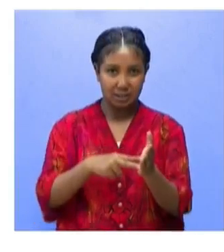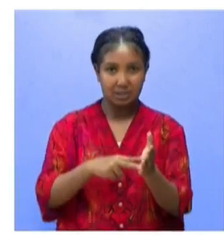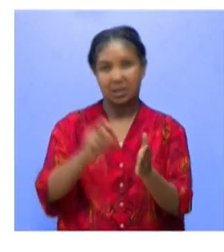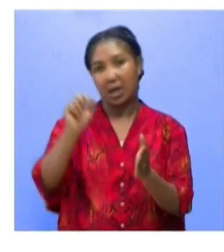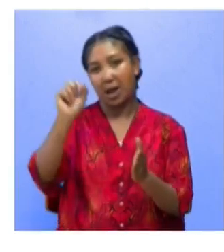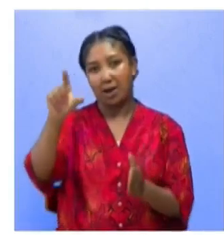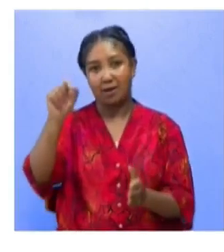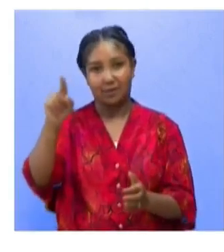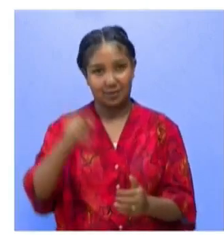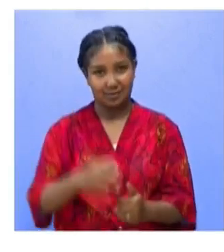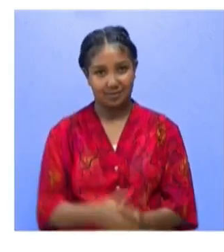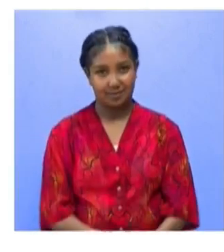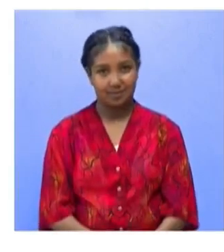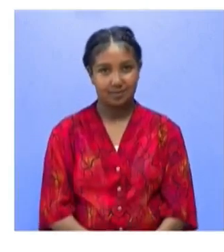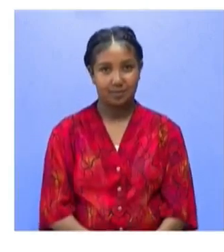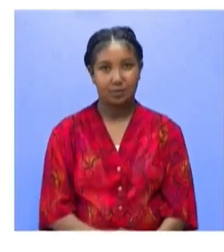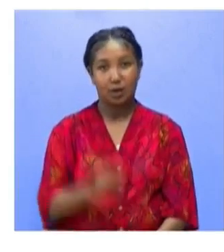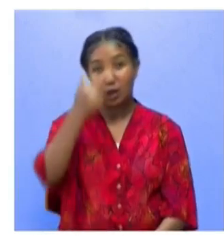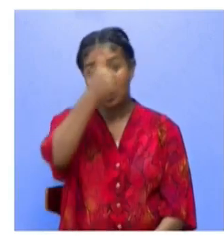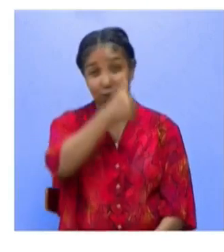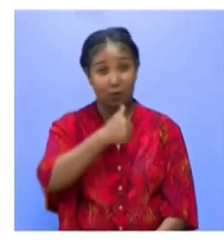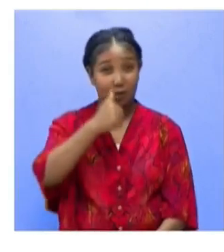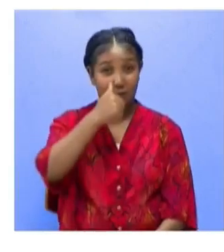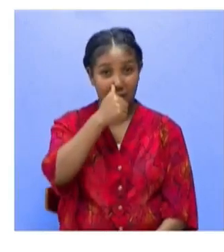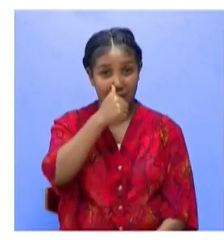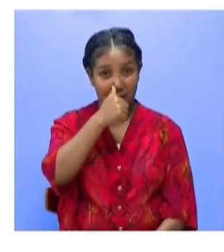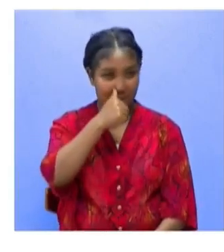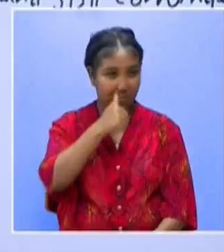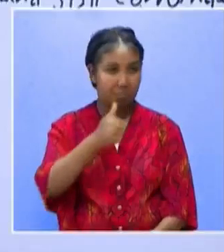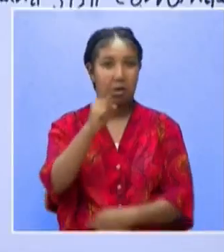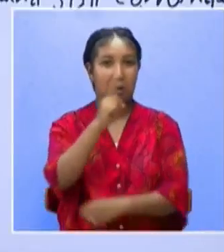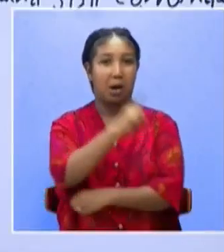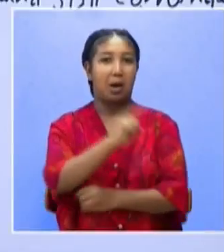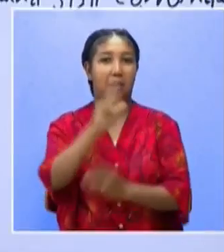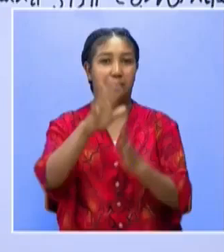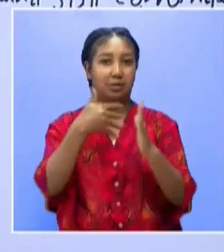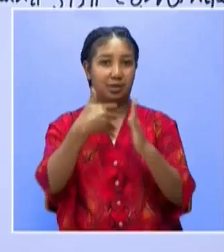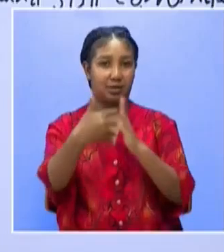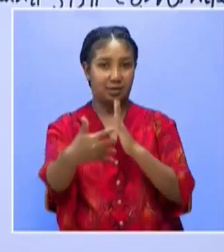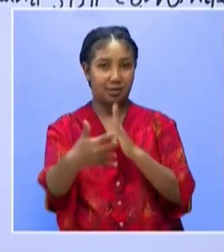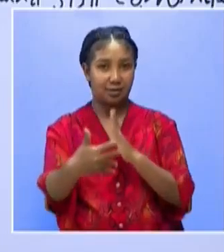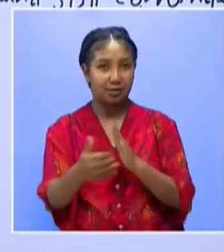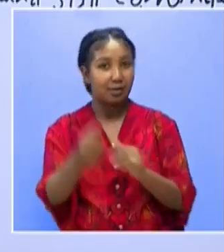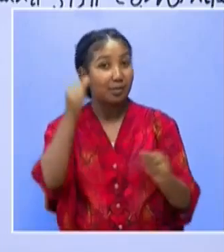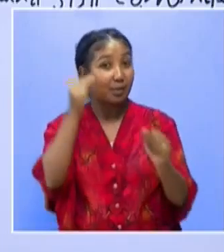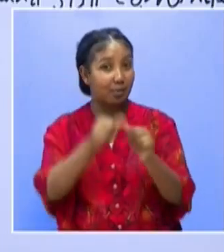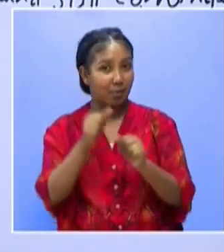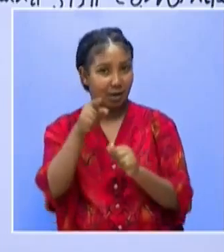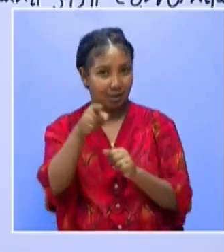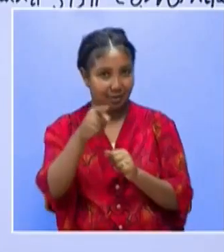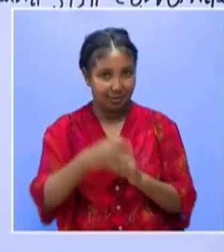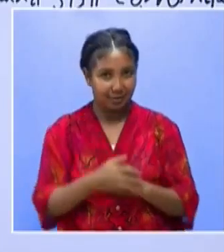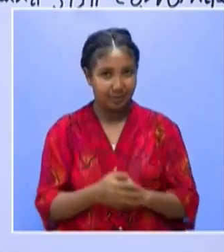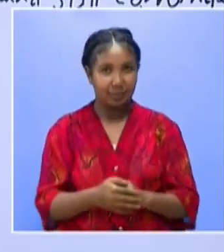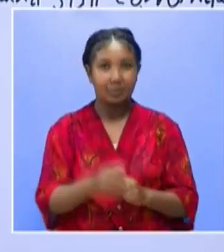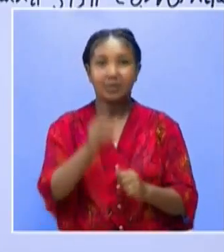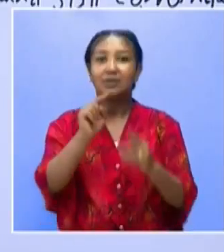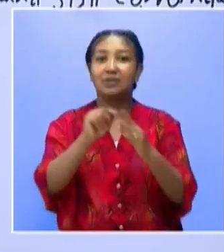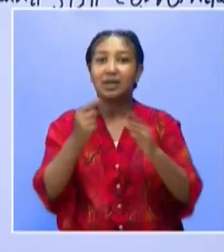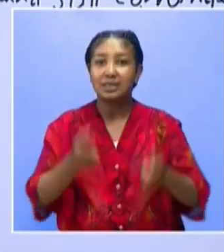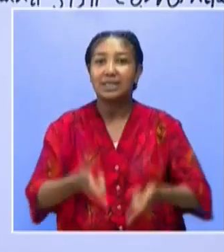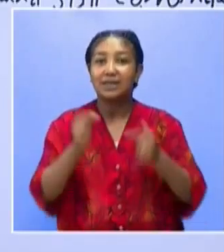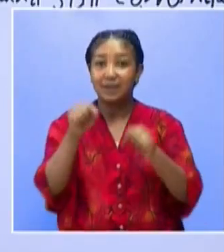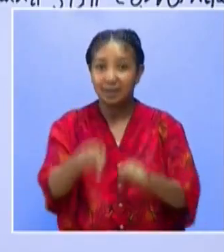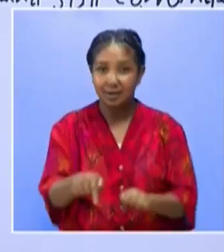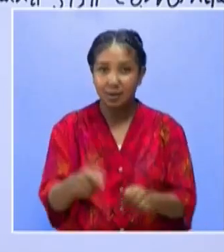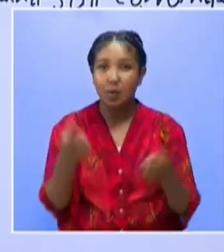2011 in Ethiopian calendar. Bear your mind. You start living